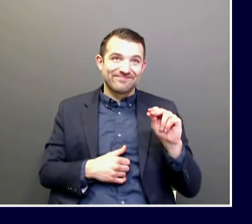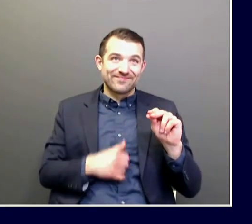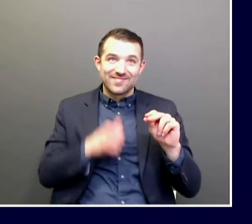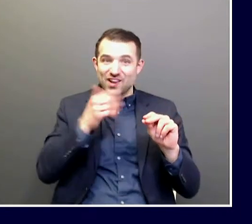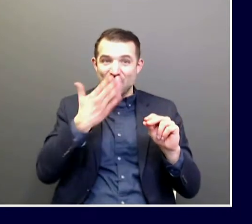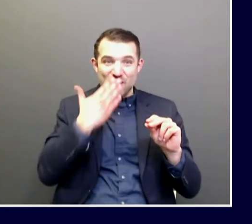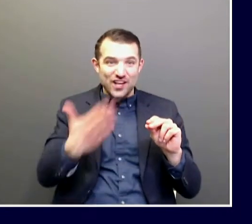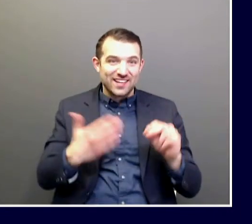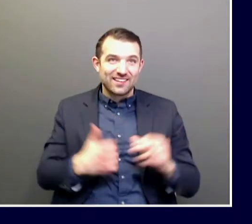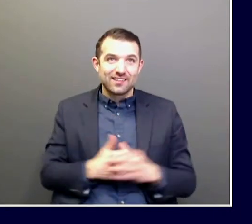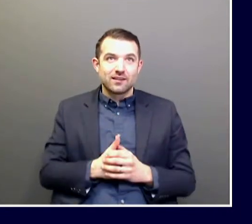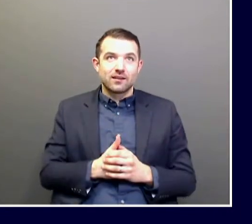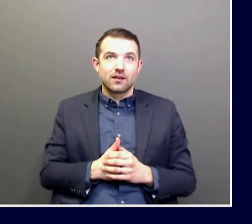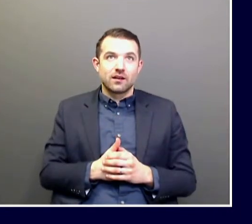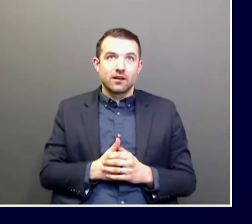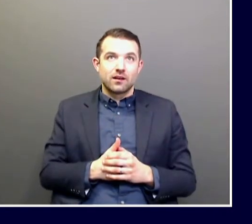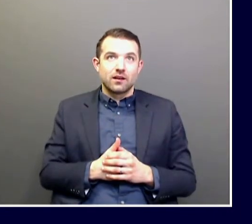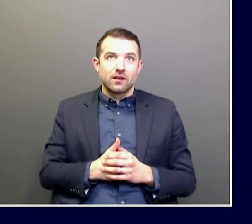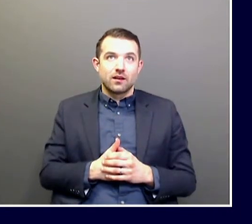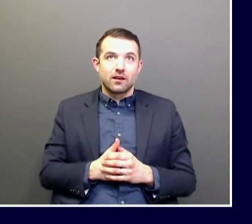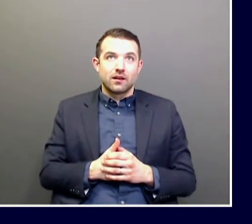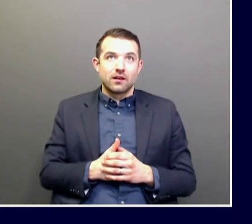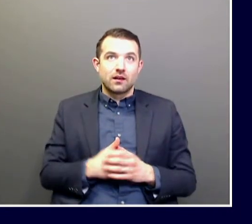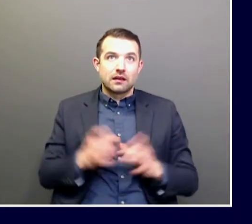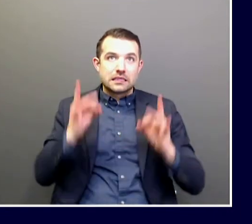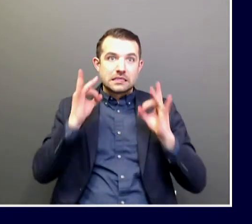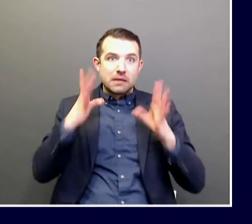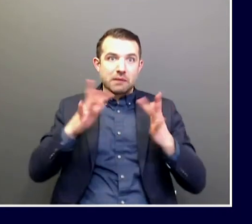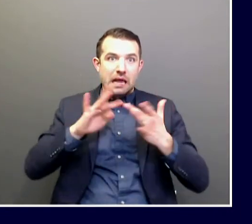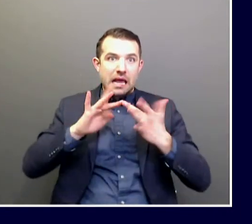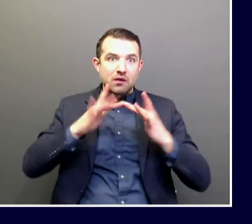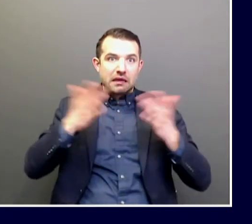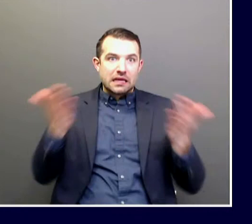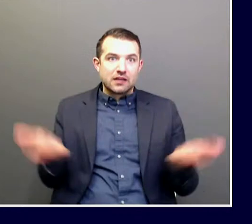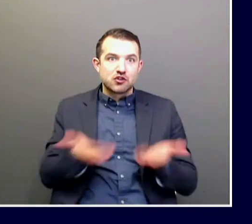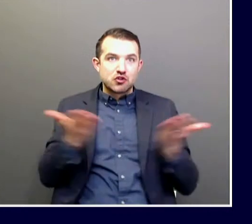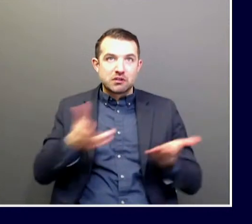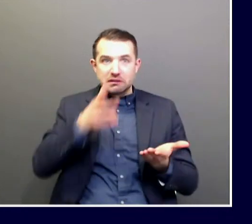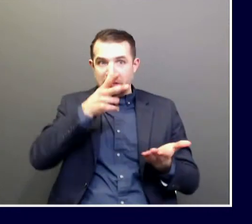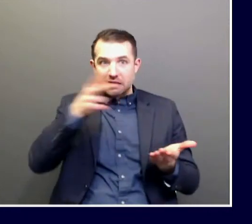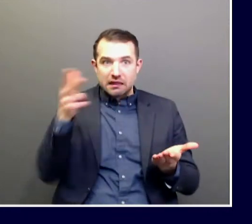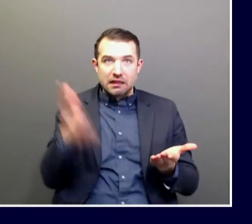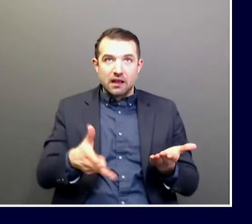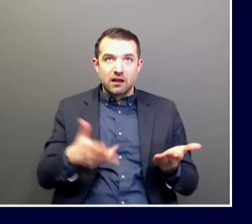Oh, terrible State House acoustics here. No,